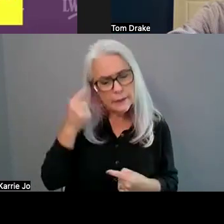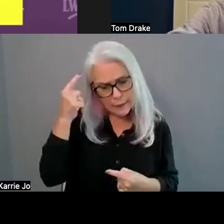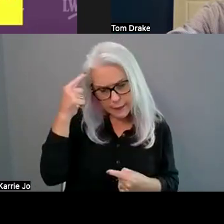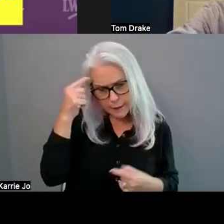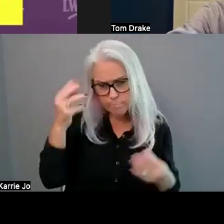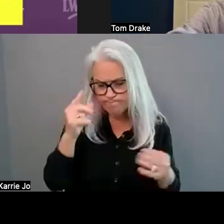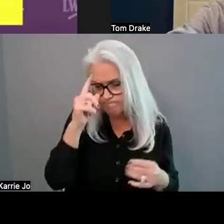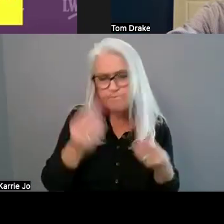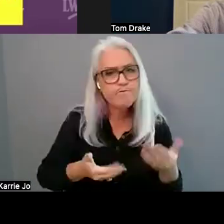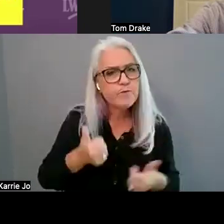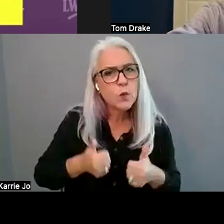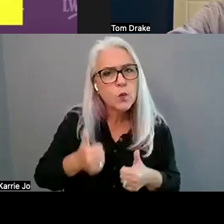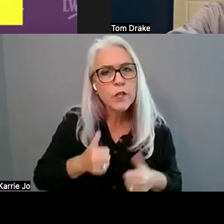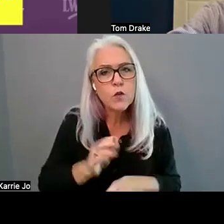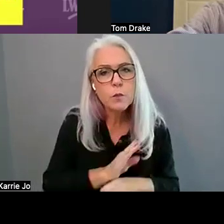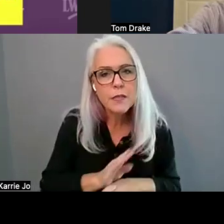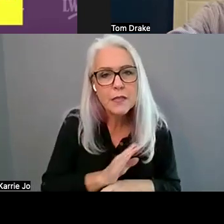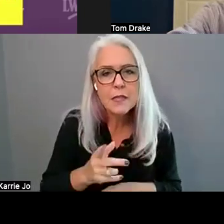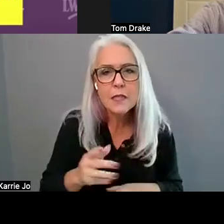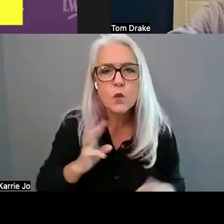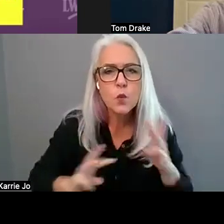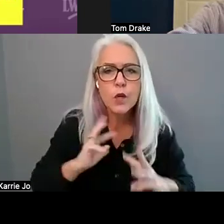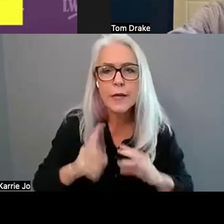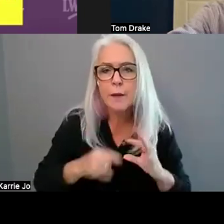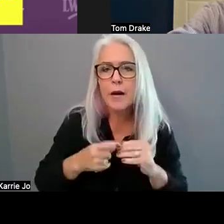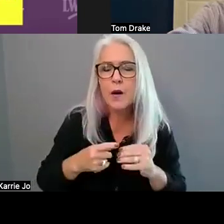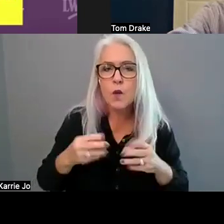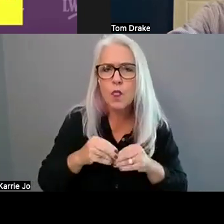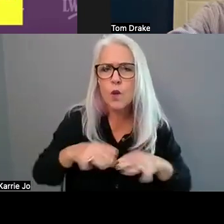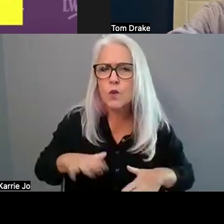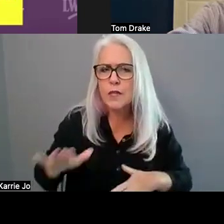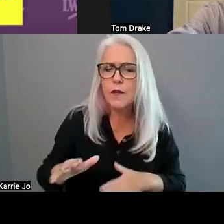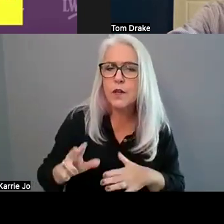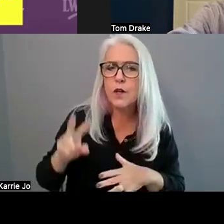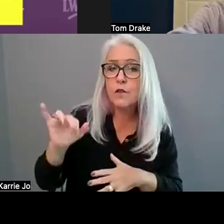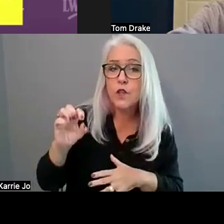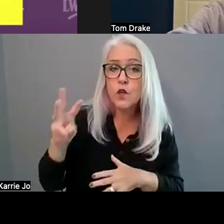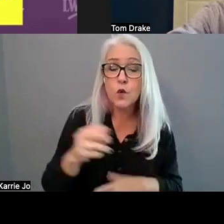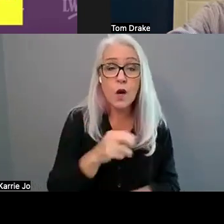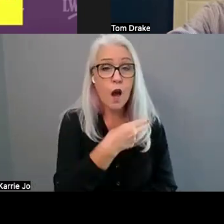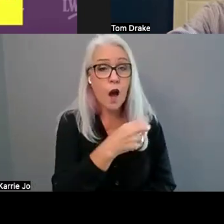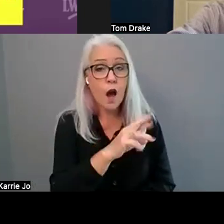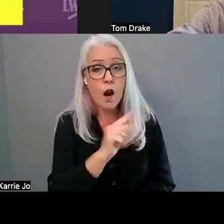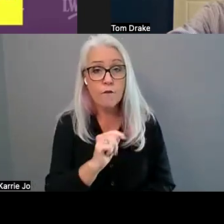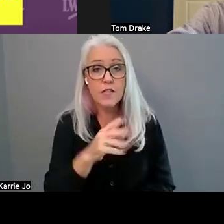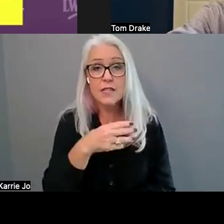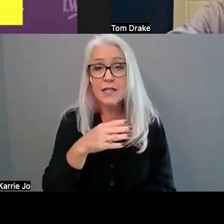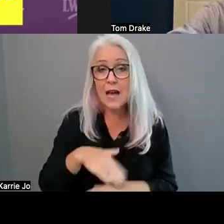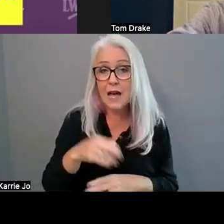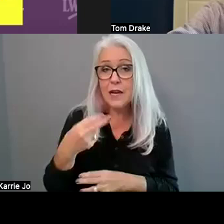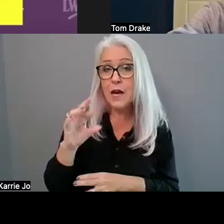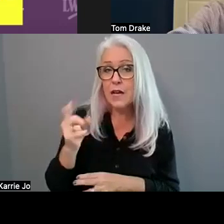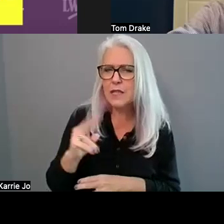particular business down there is worried right now about losing their view, because the only one I can really think of is Hastings-on-Hudson, and we're definitely not building anywhere near